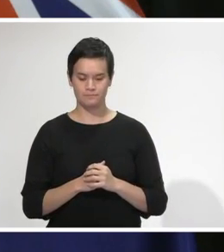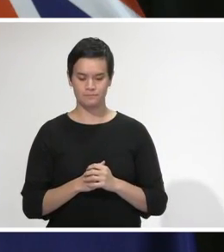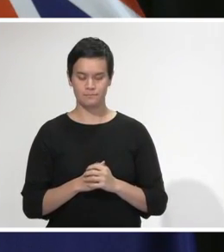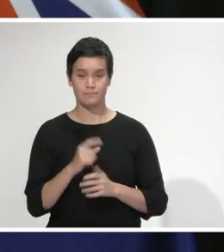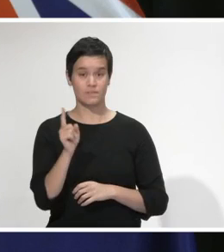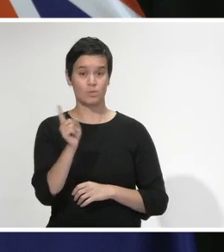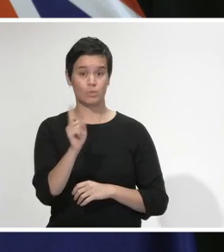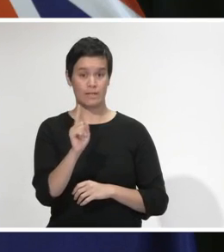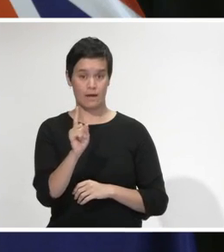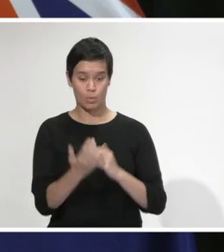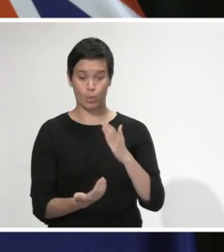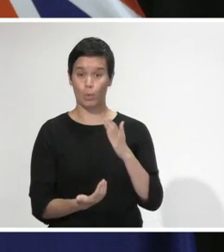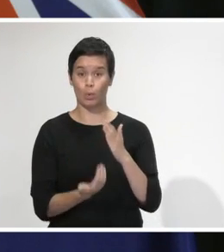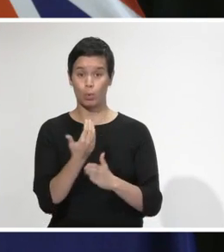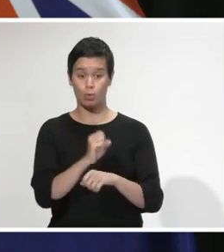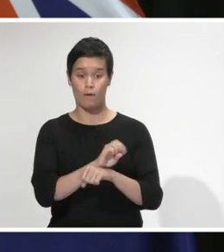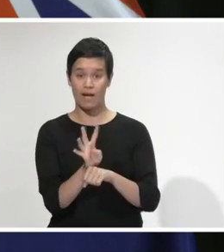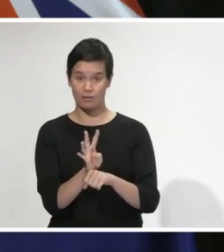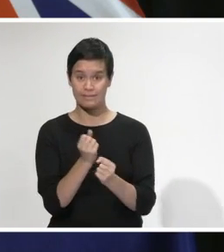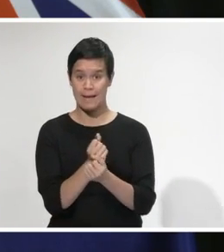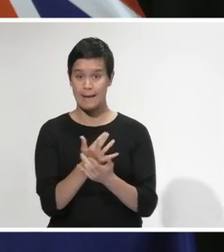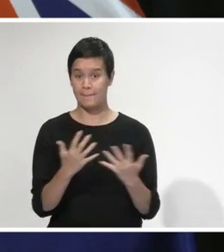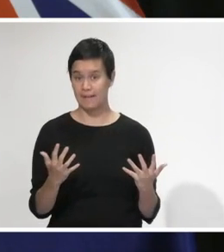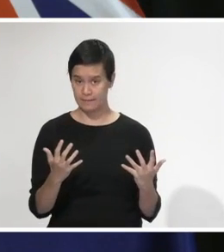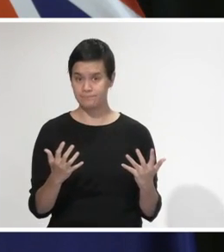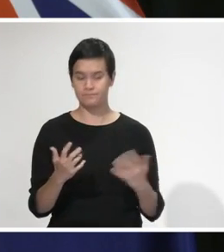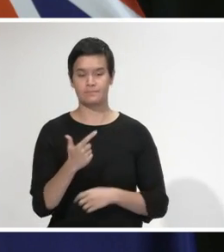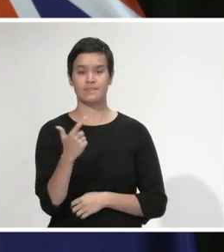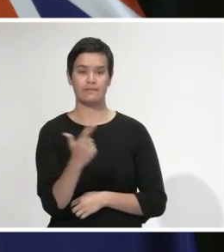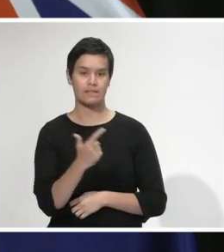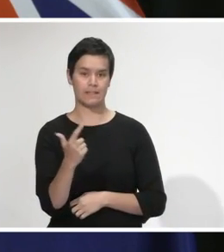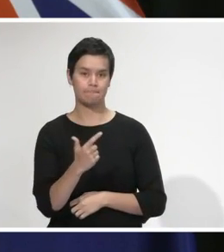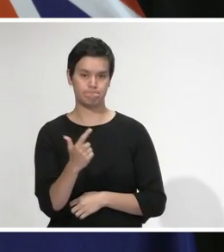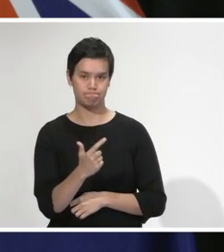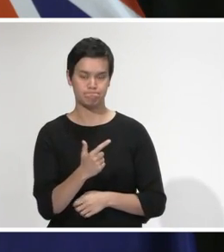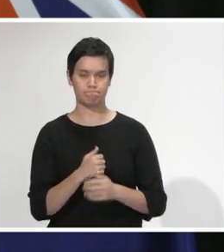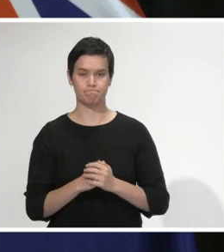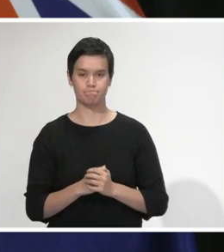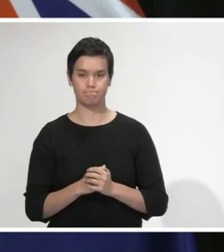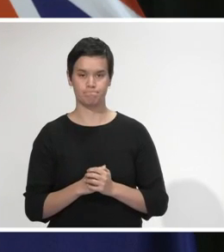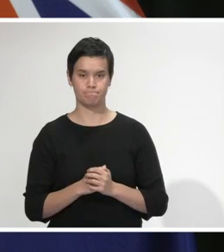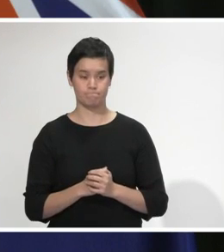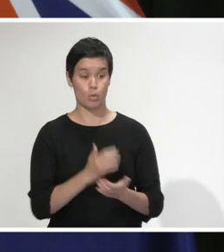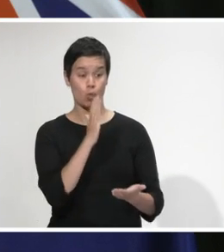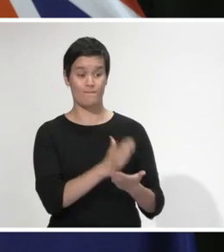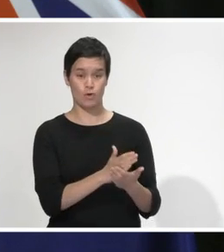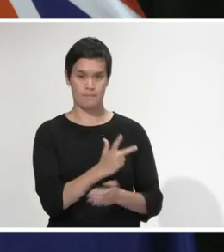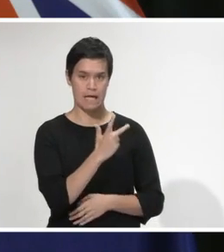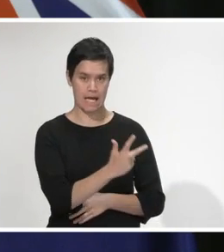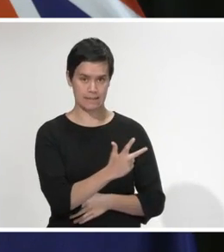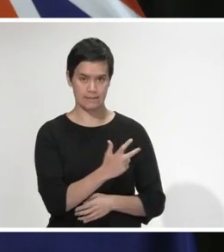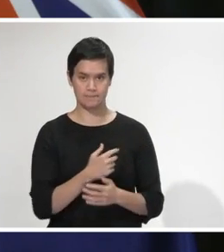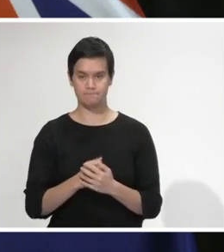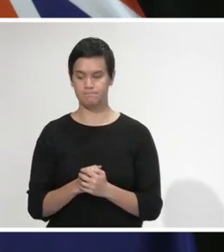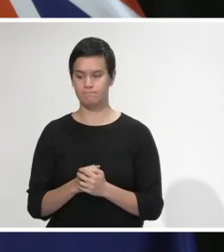So today, the total number of COVID-19 cases increases by 17. This comprises 8 new confirmed cases and